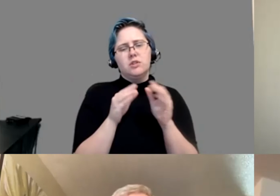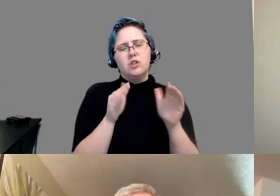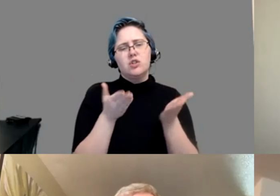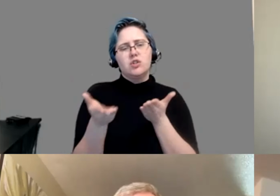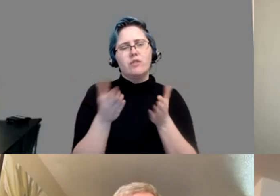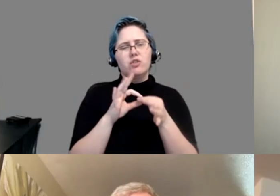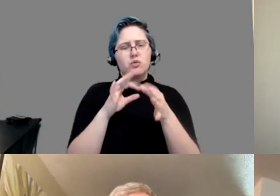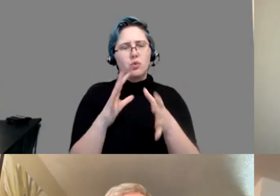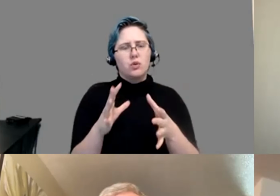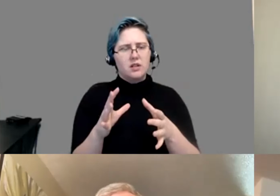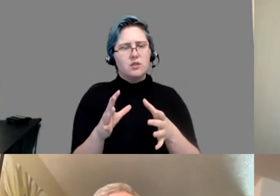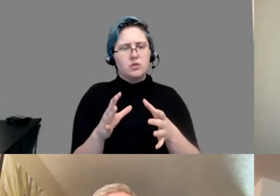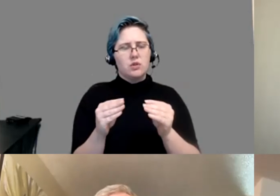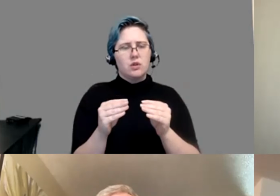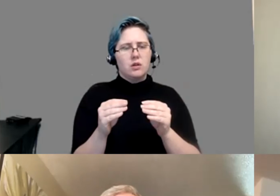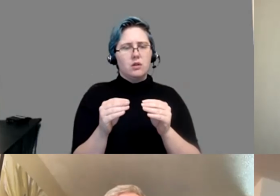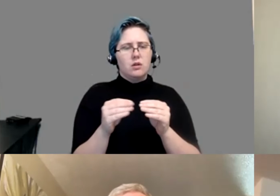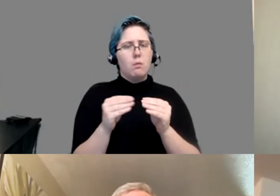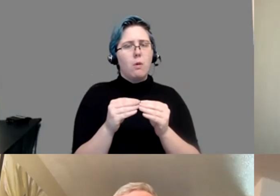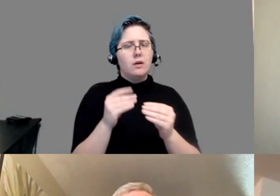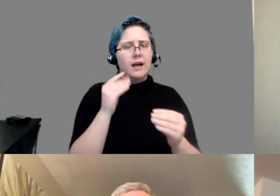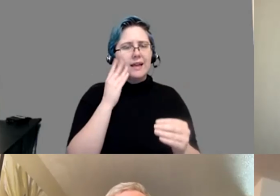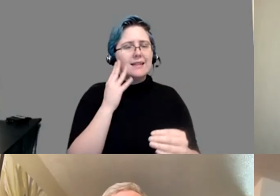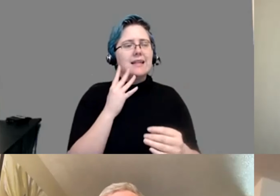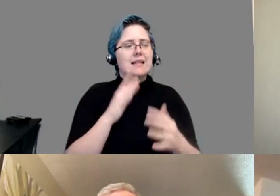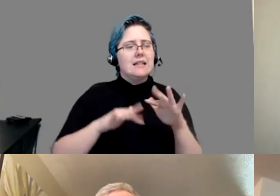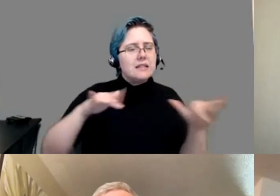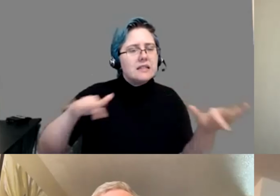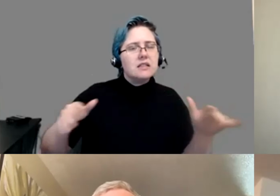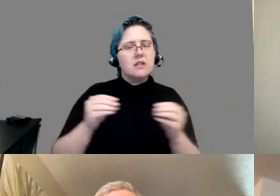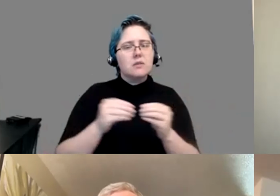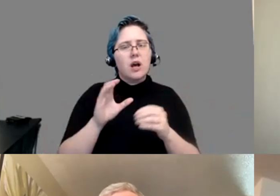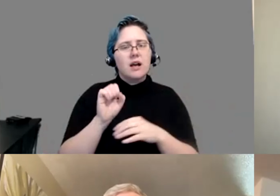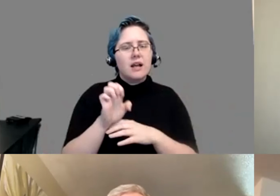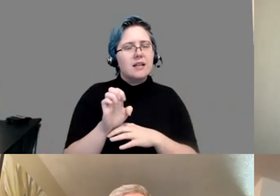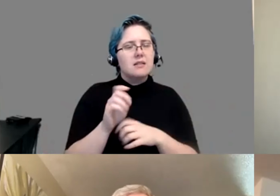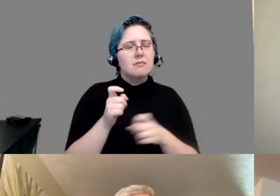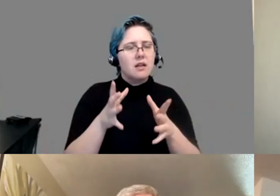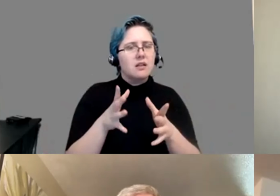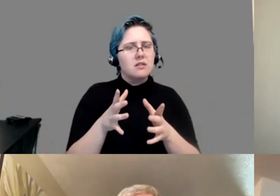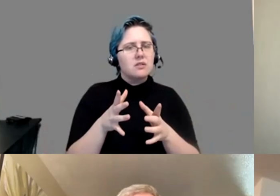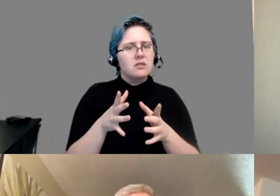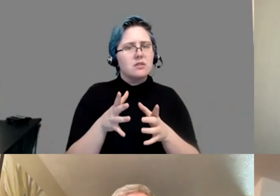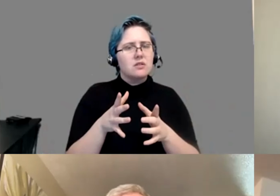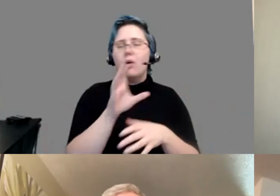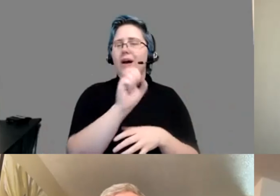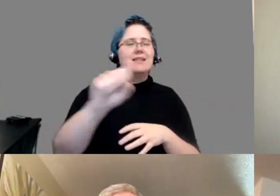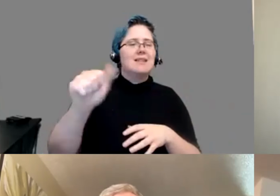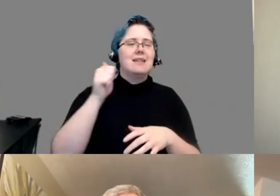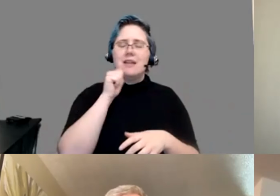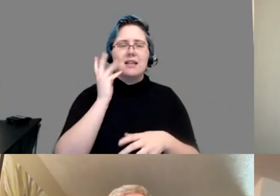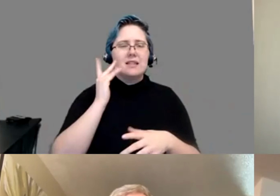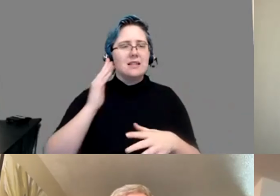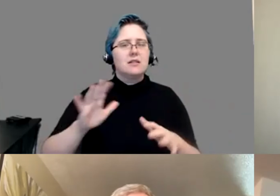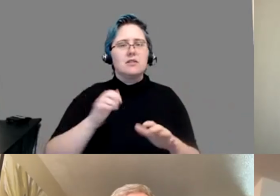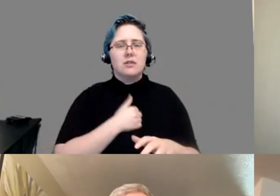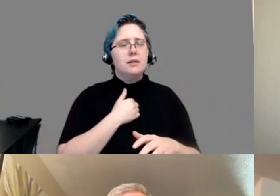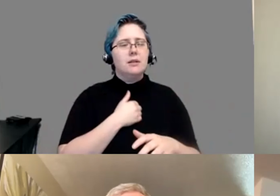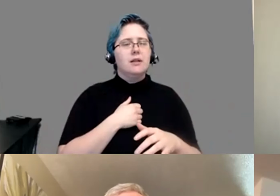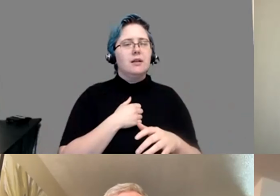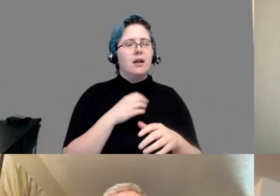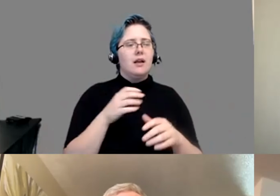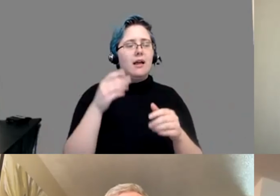more SSAs and case managers would speak up and let their people